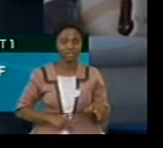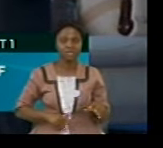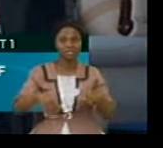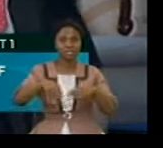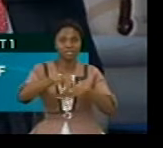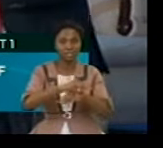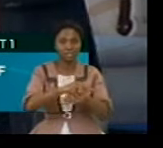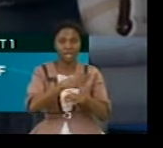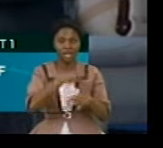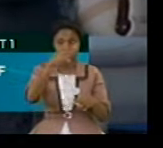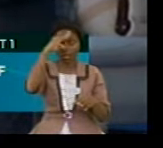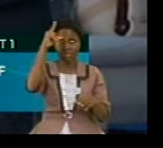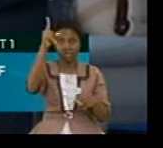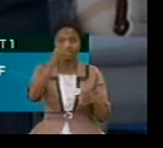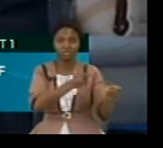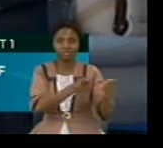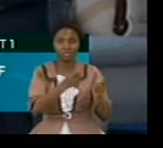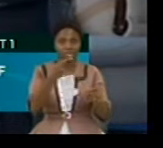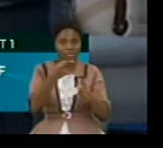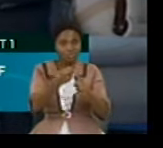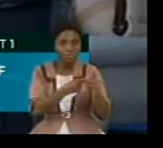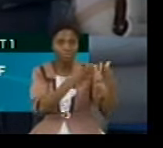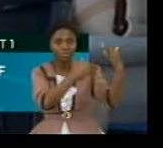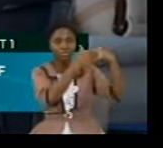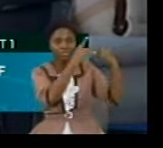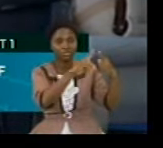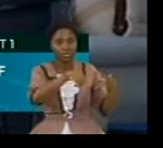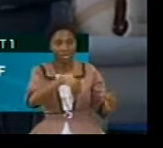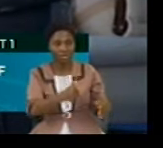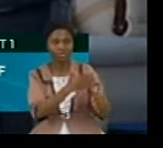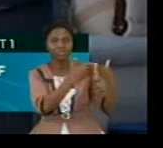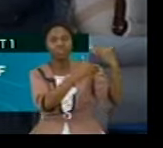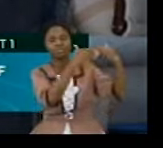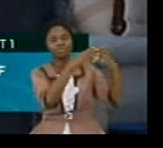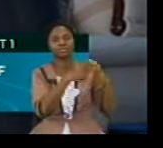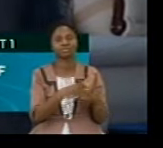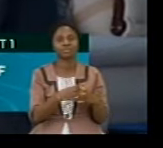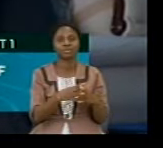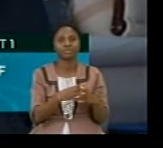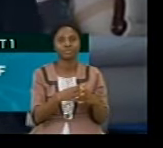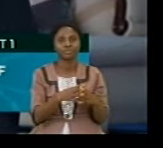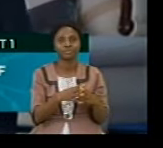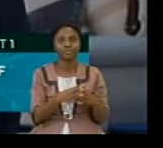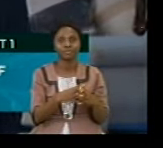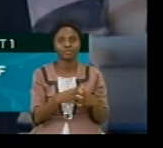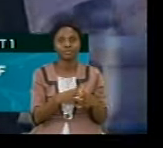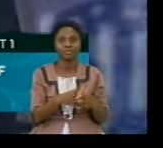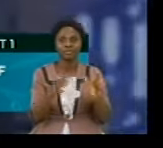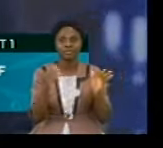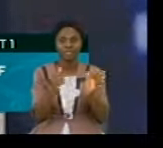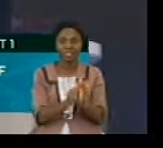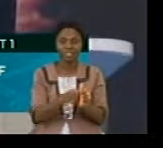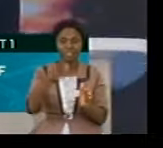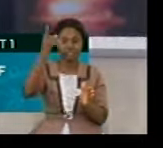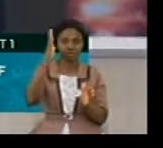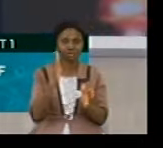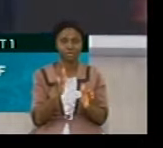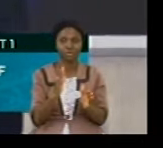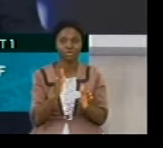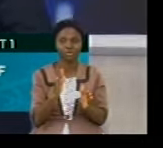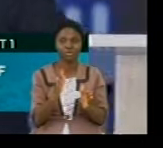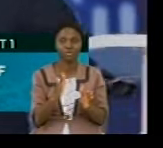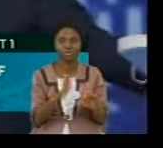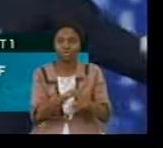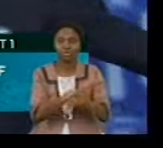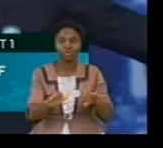from generation to generation. Aren't you glad that God didn't only work in the